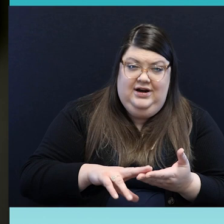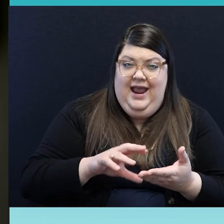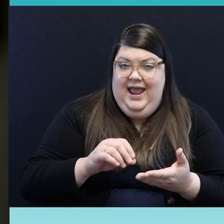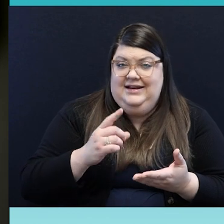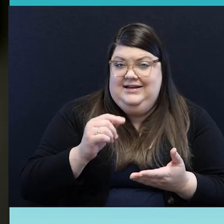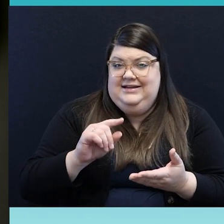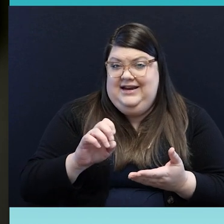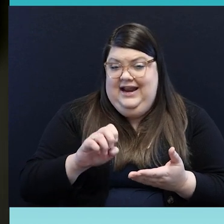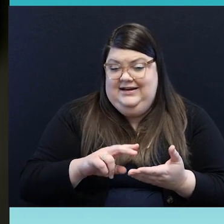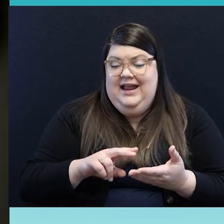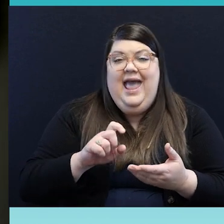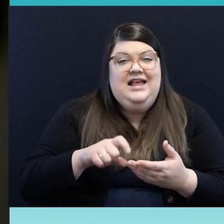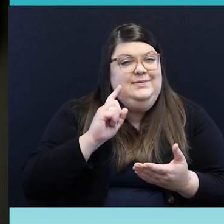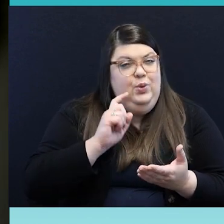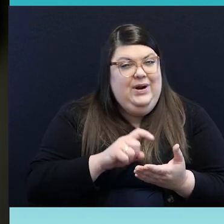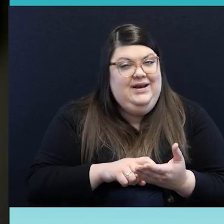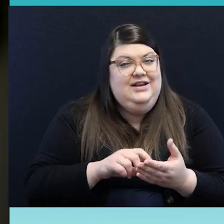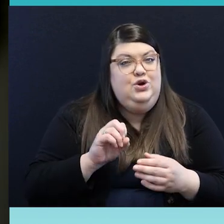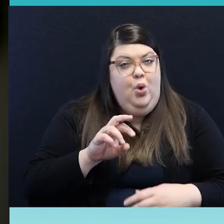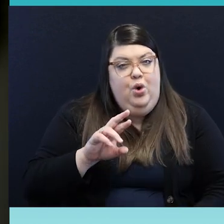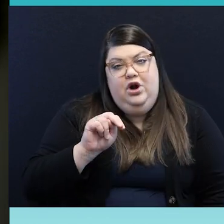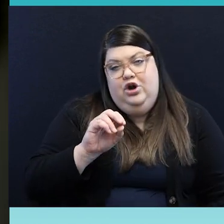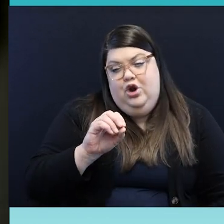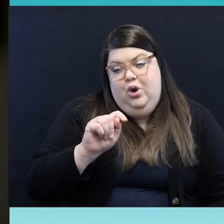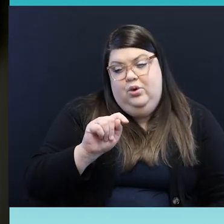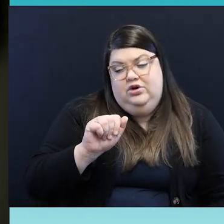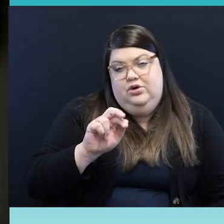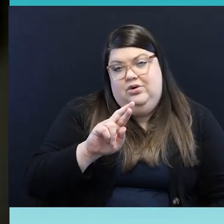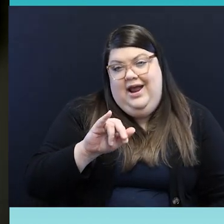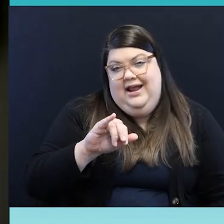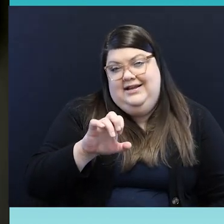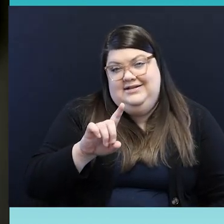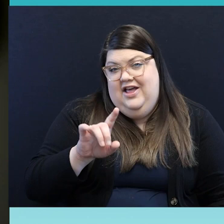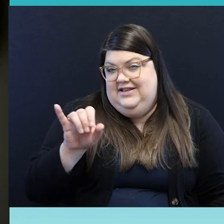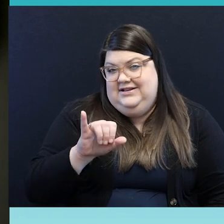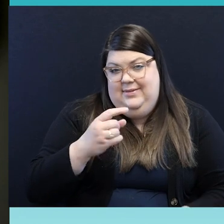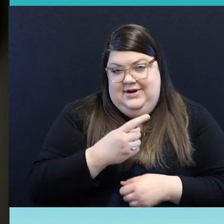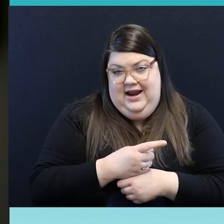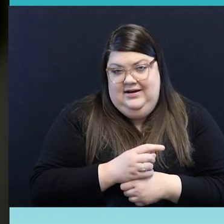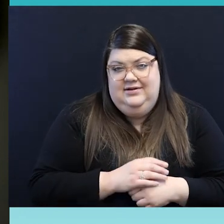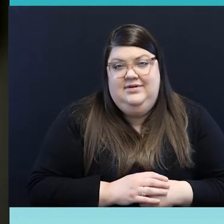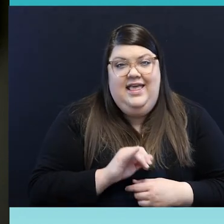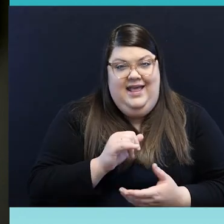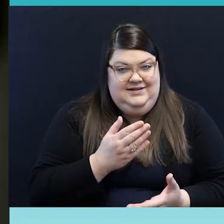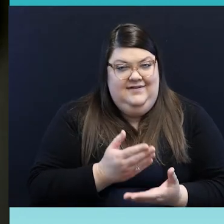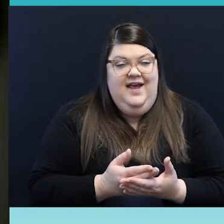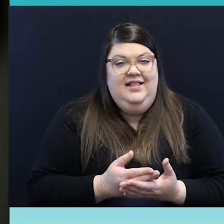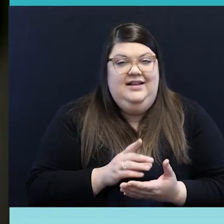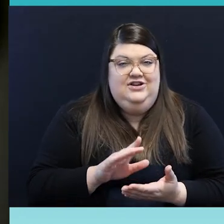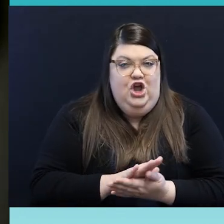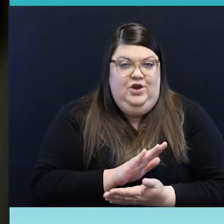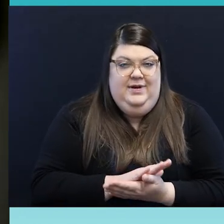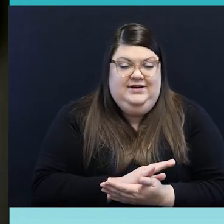witnessed or notarized on the same date, and that is a valid